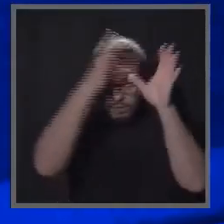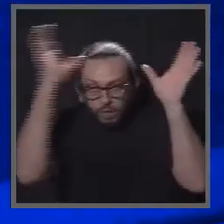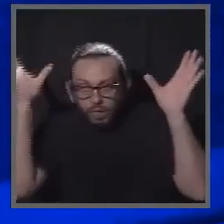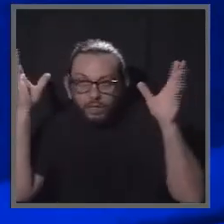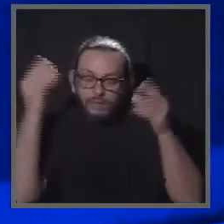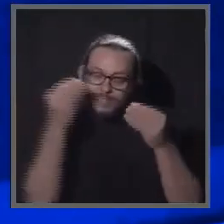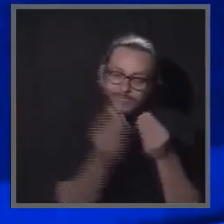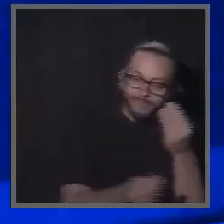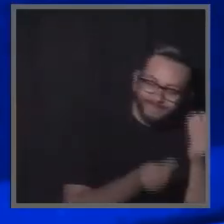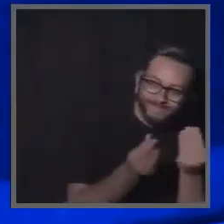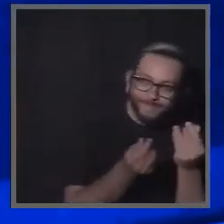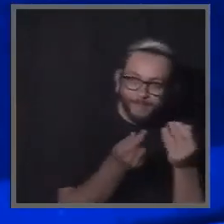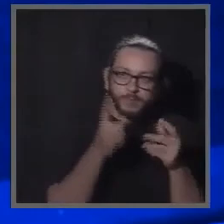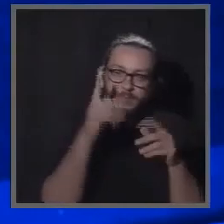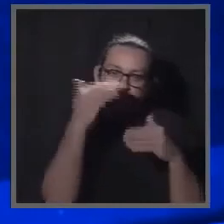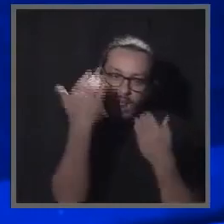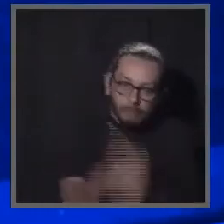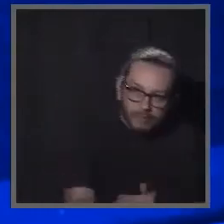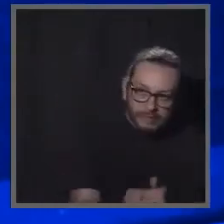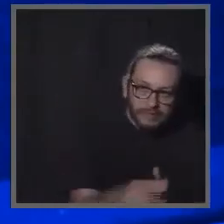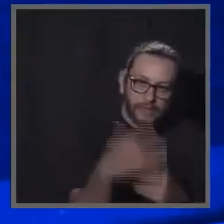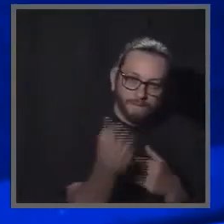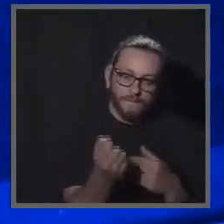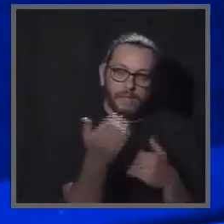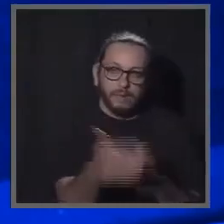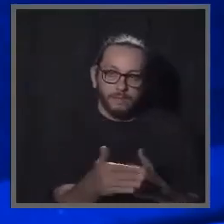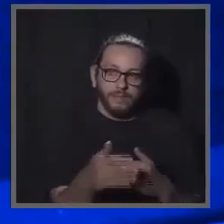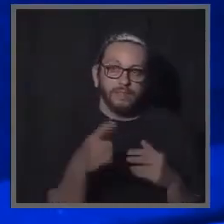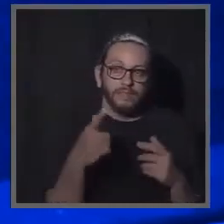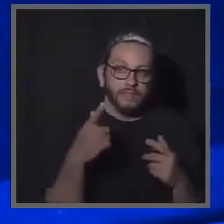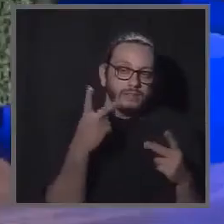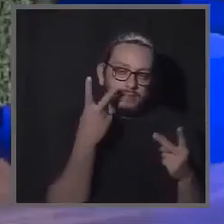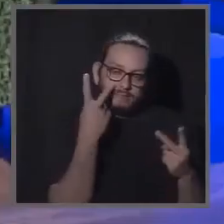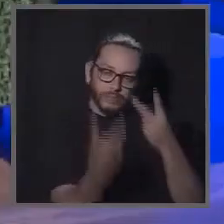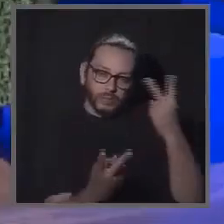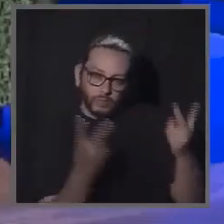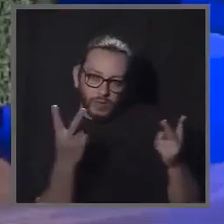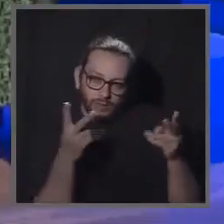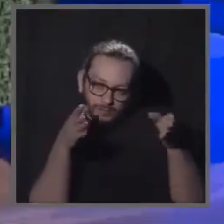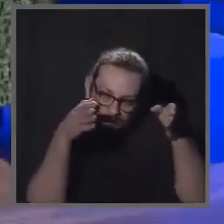be restricted and very much confined to a very specific